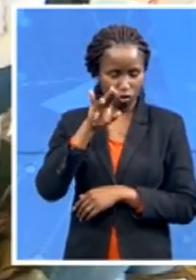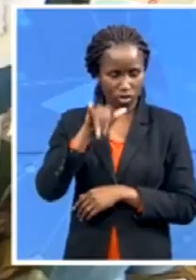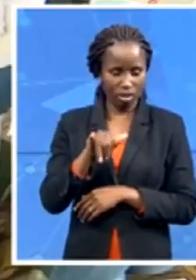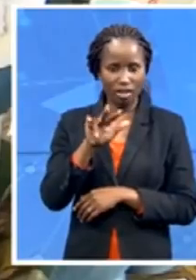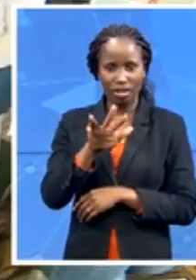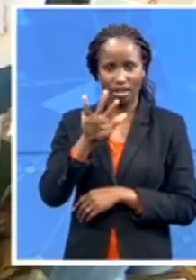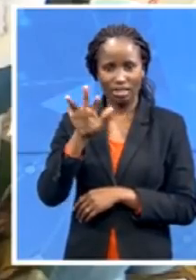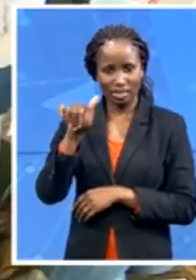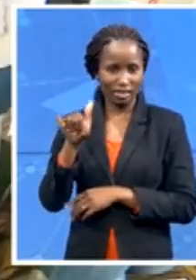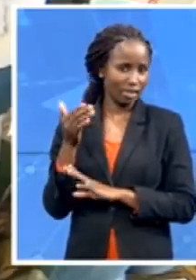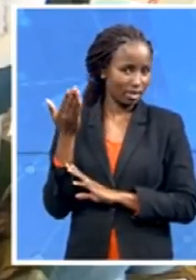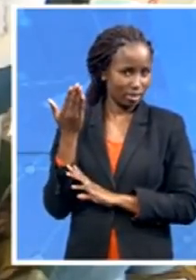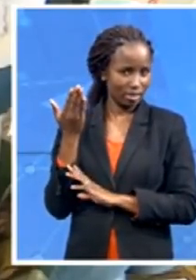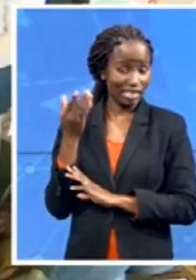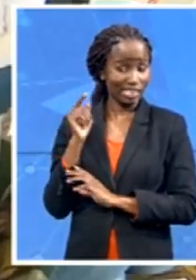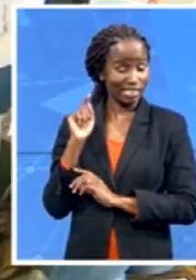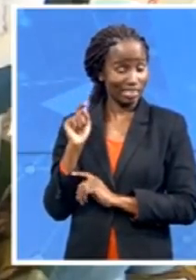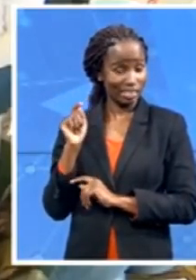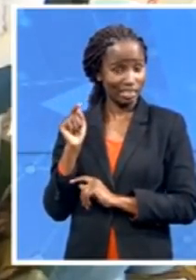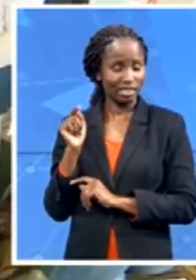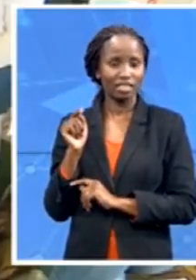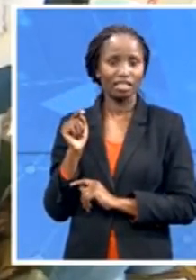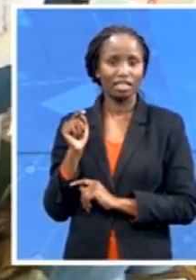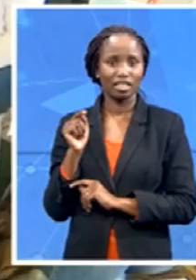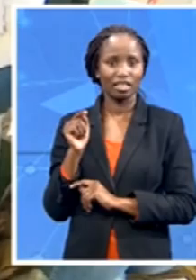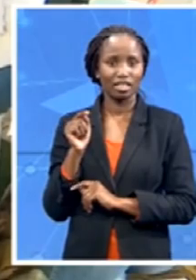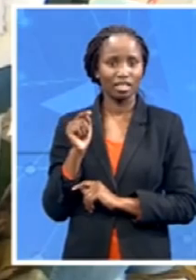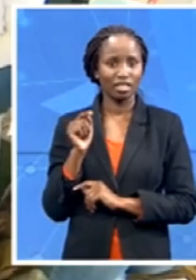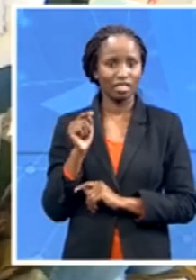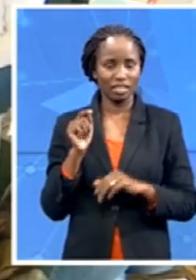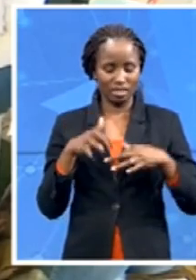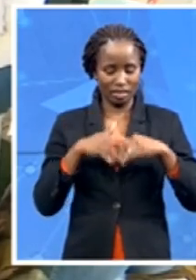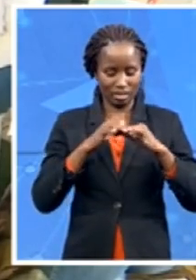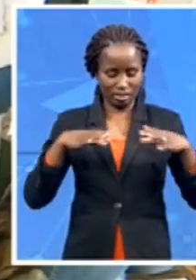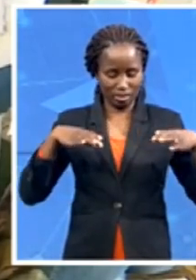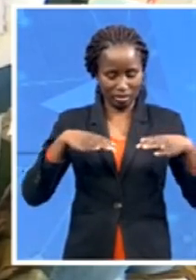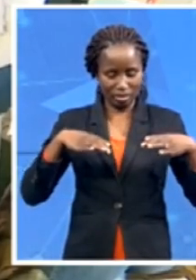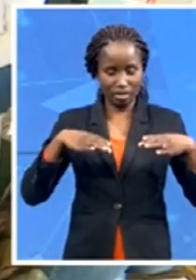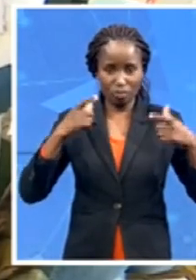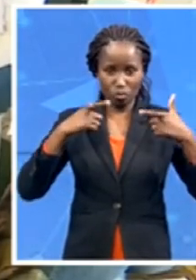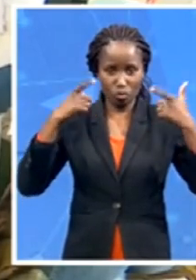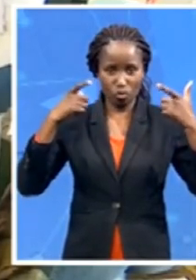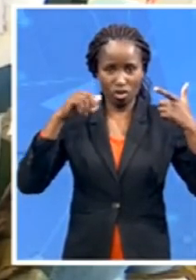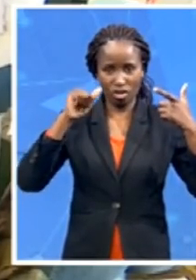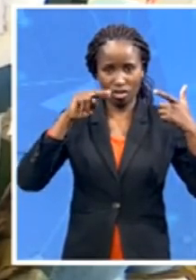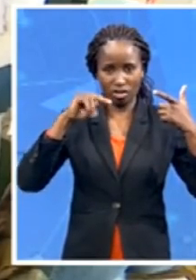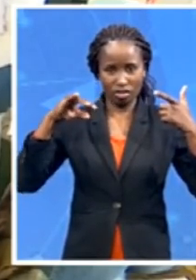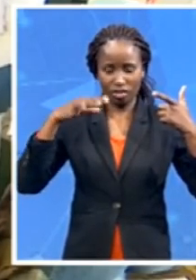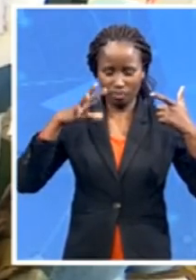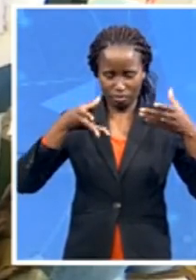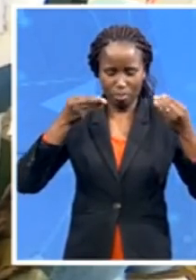Apo umbuto omkhulu olawulayo eSouth Africa wawune choice yokukhetha